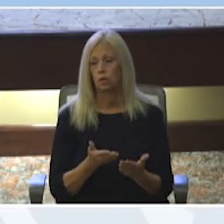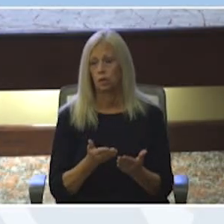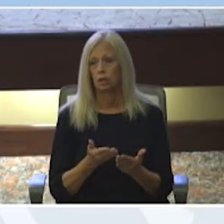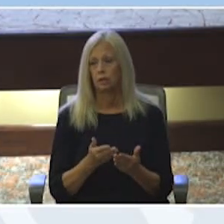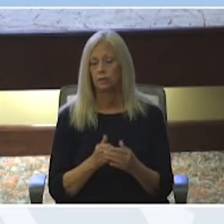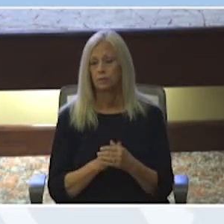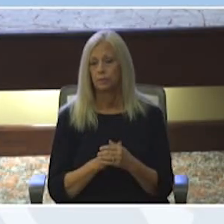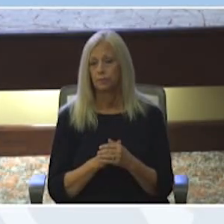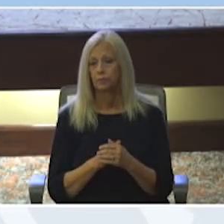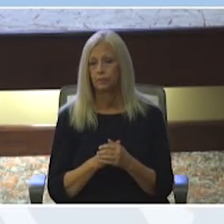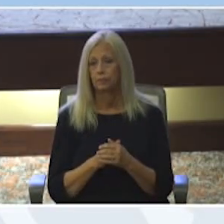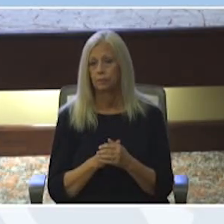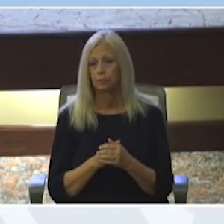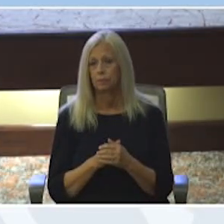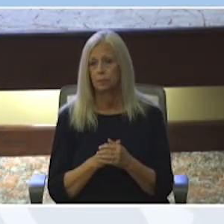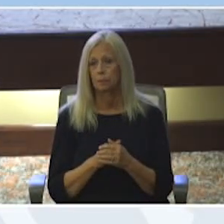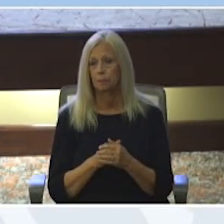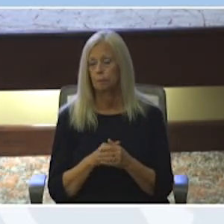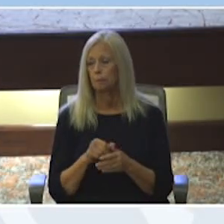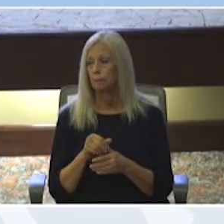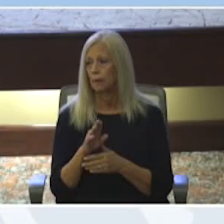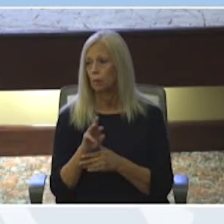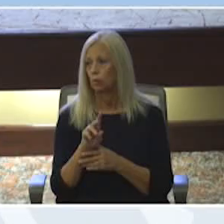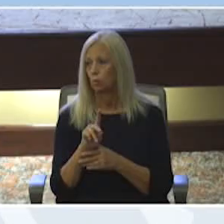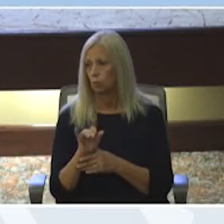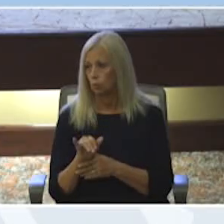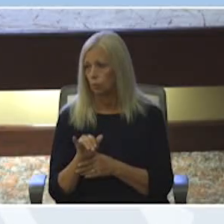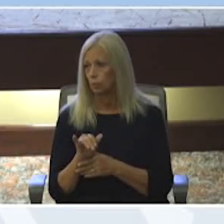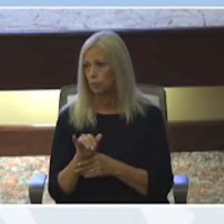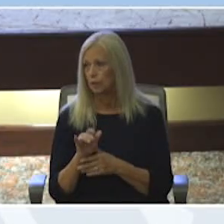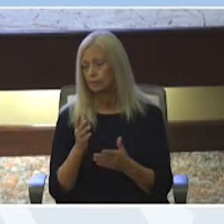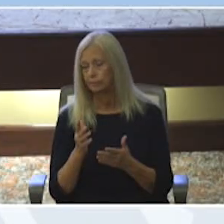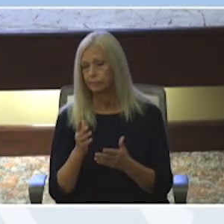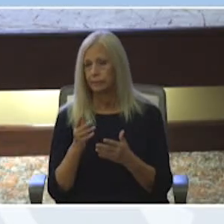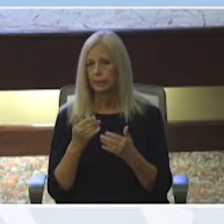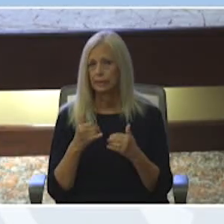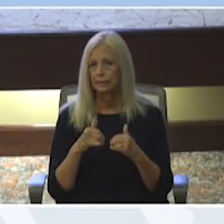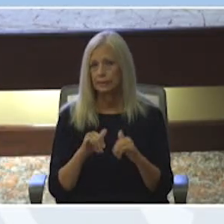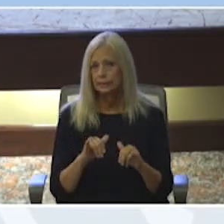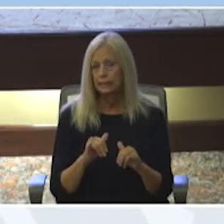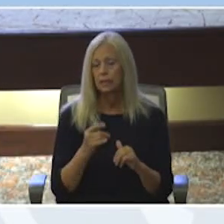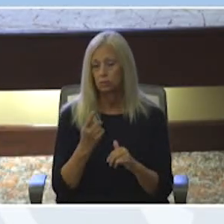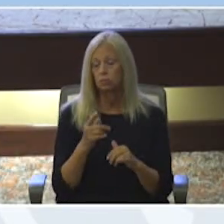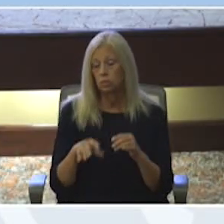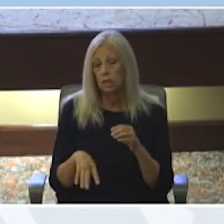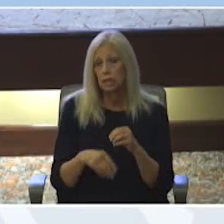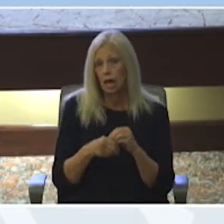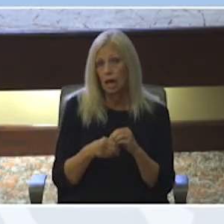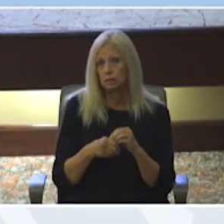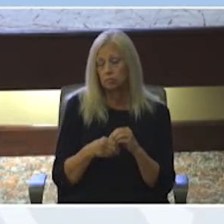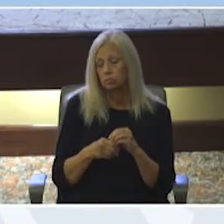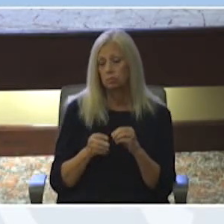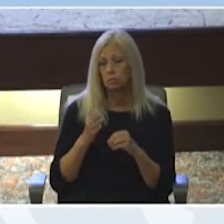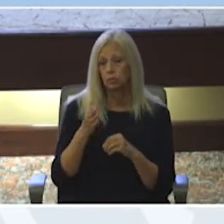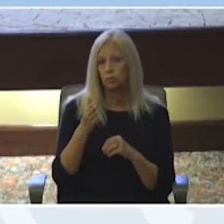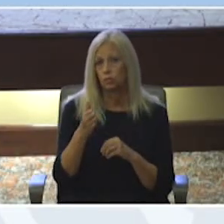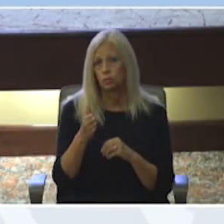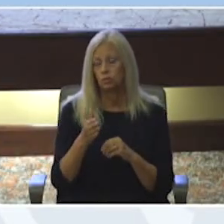for Bradley. Bradley did like this one, didn't you? Right. It is still something that, in theory, could be added at a future date.